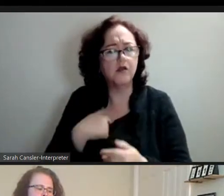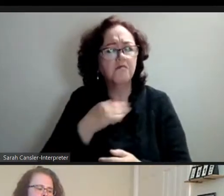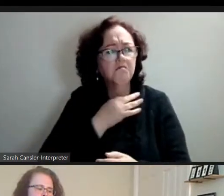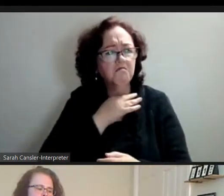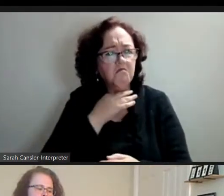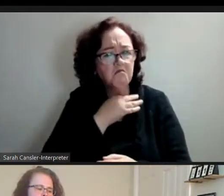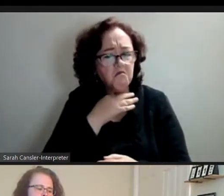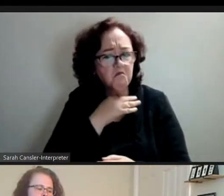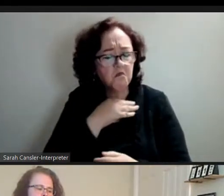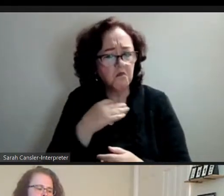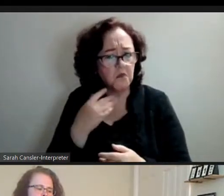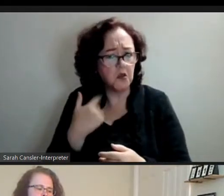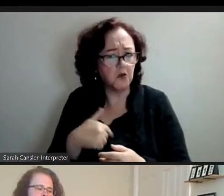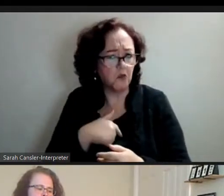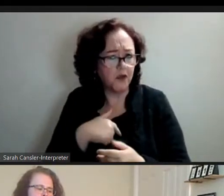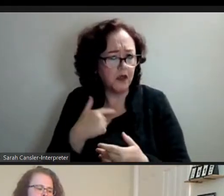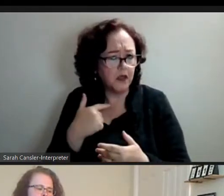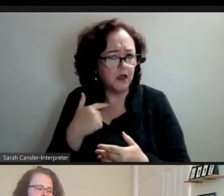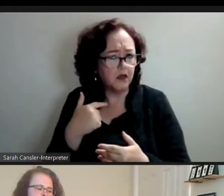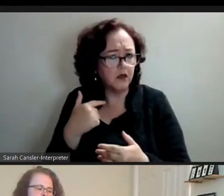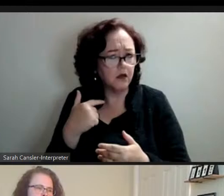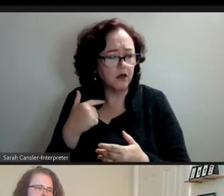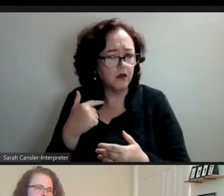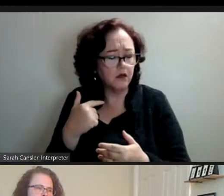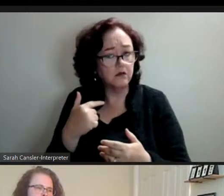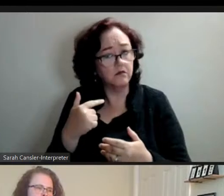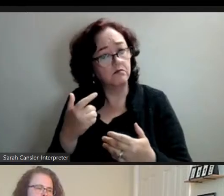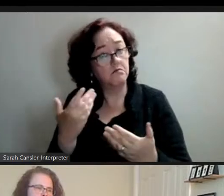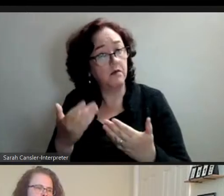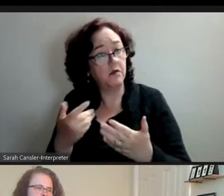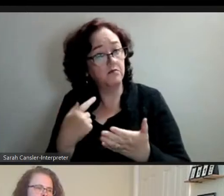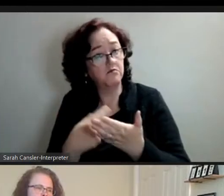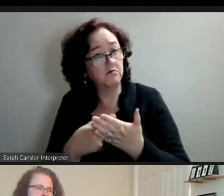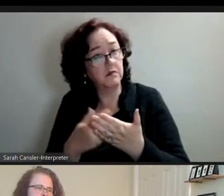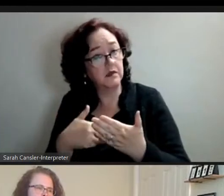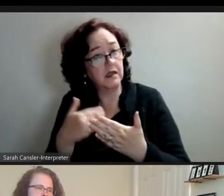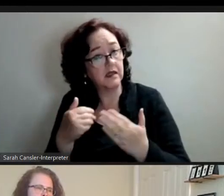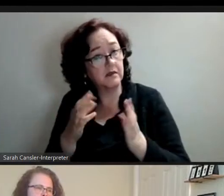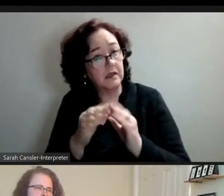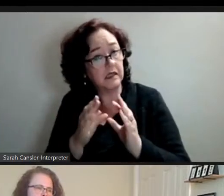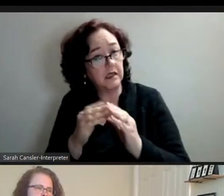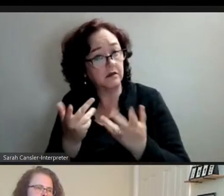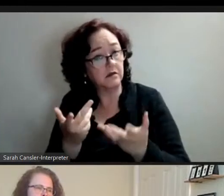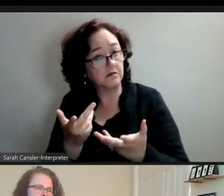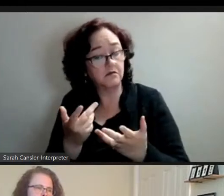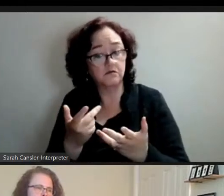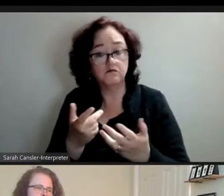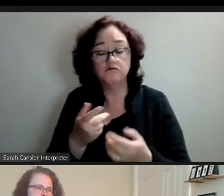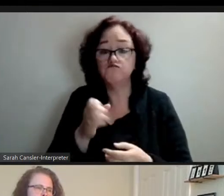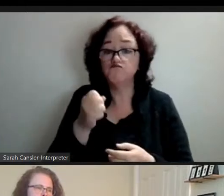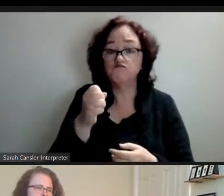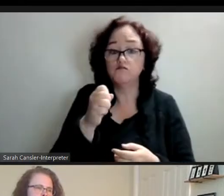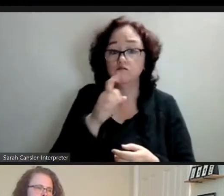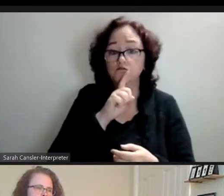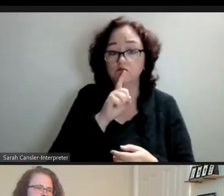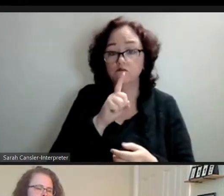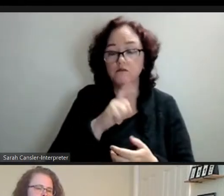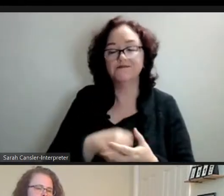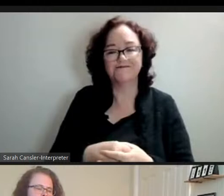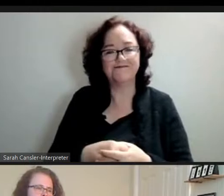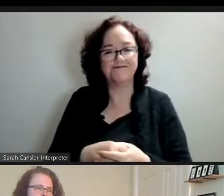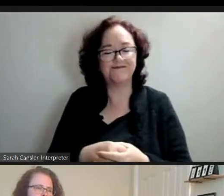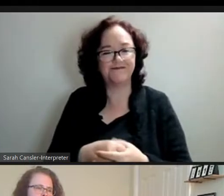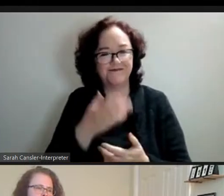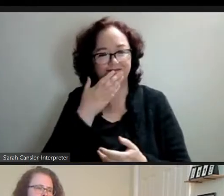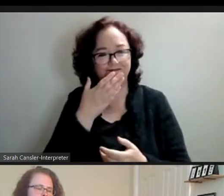can address, that at the next meeting, if it's not done by then. Yeah, we can. Okay, thanks.